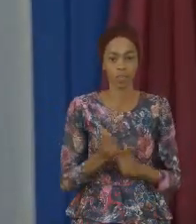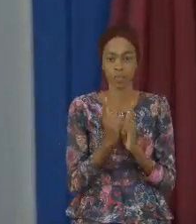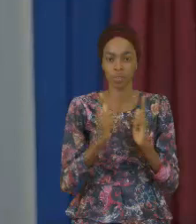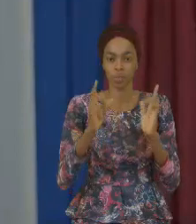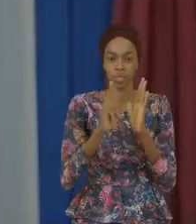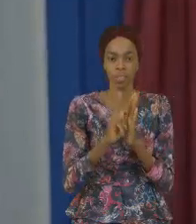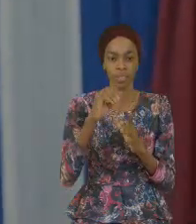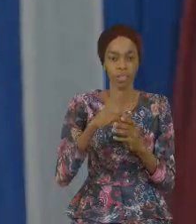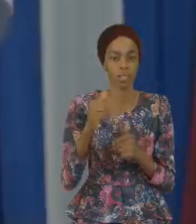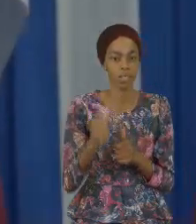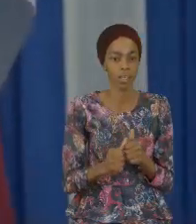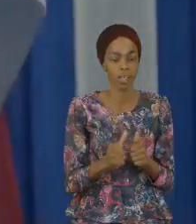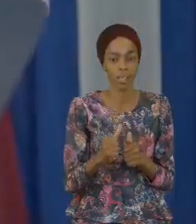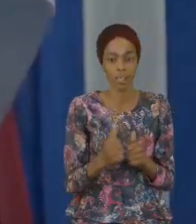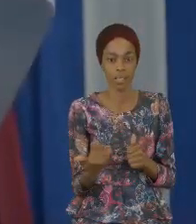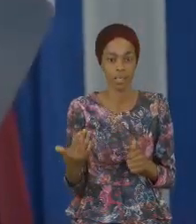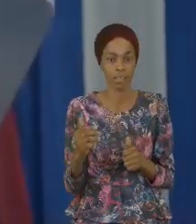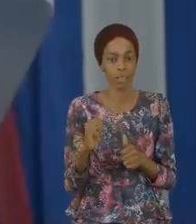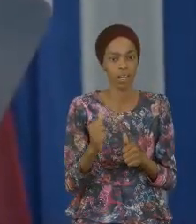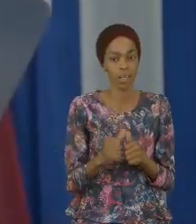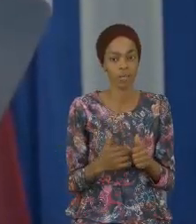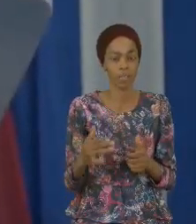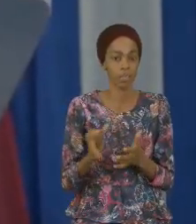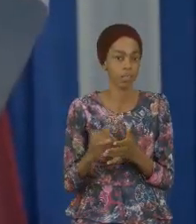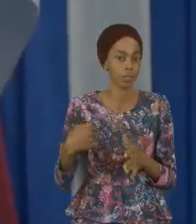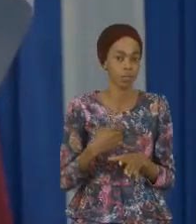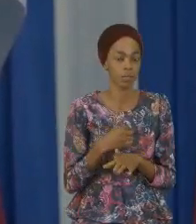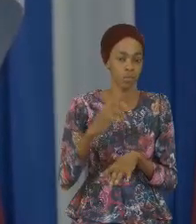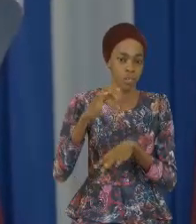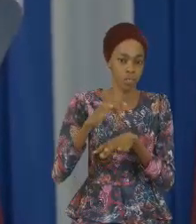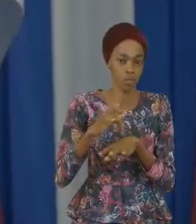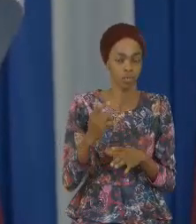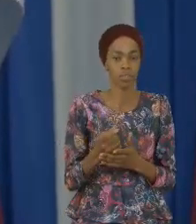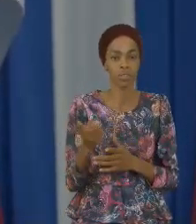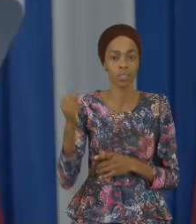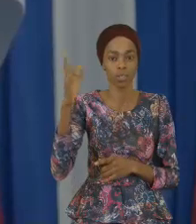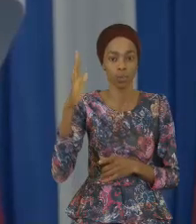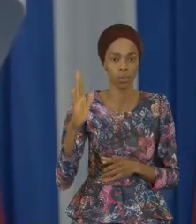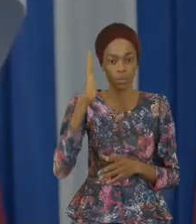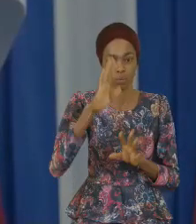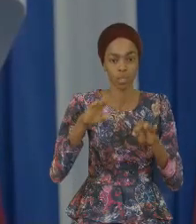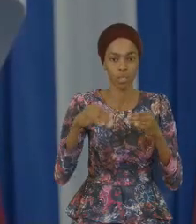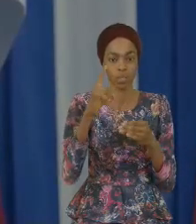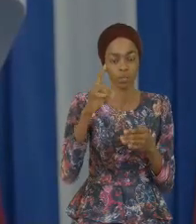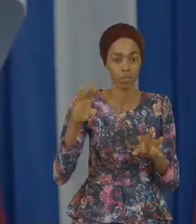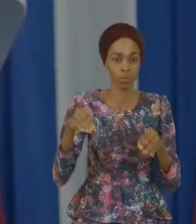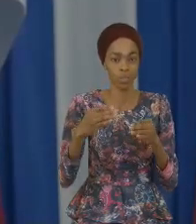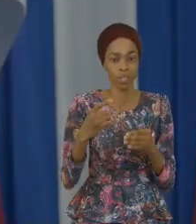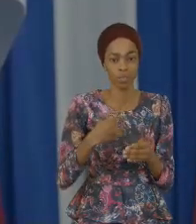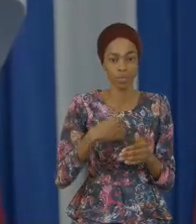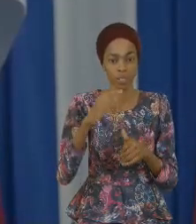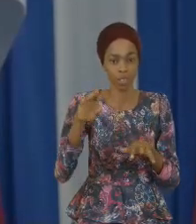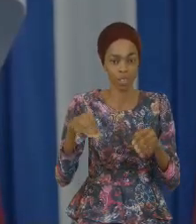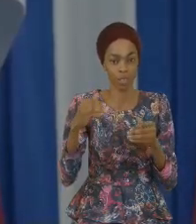anything, everything we put our hands to, the Lord will grant you, grant me, grant